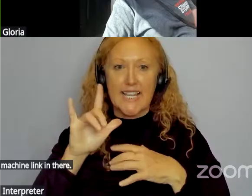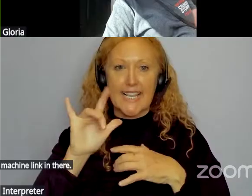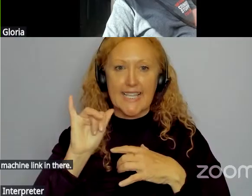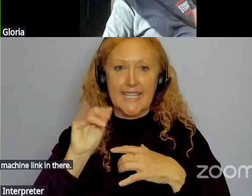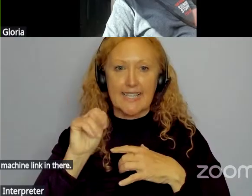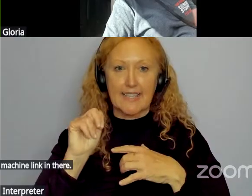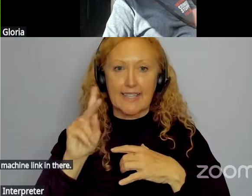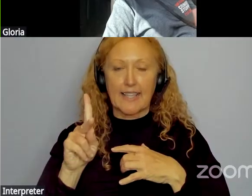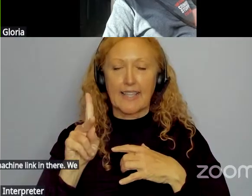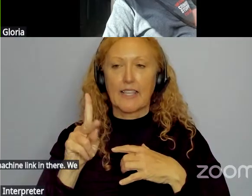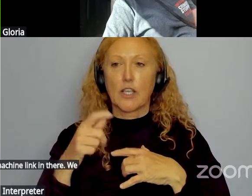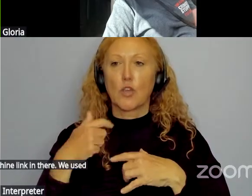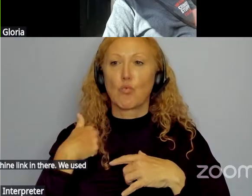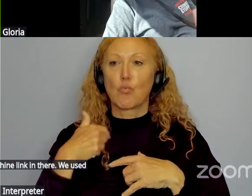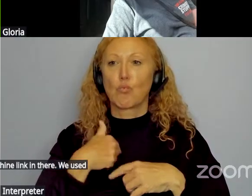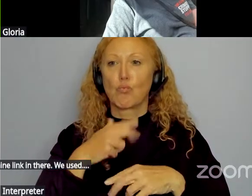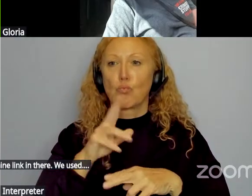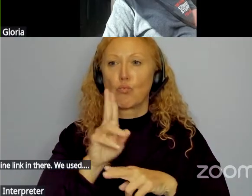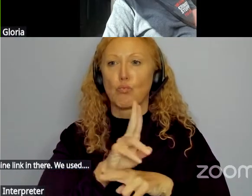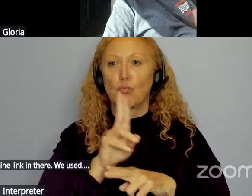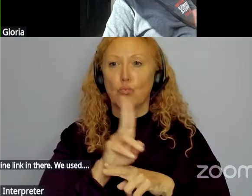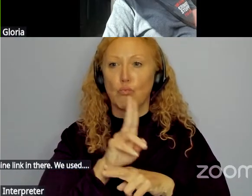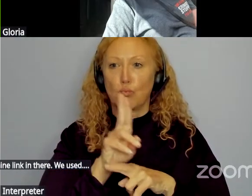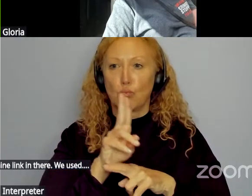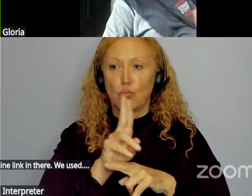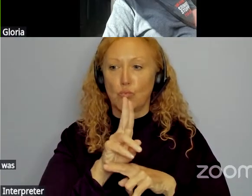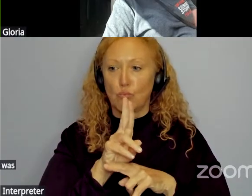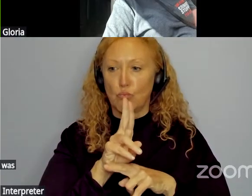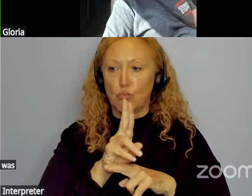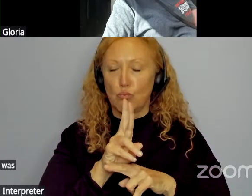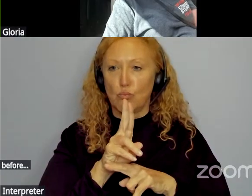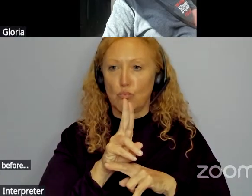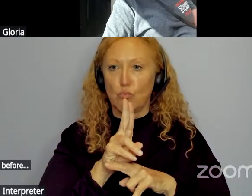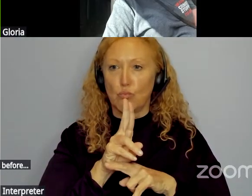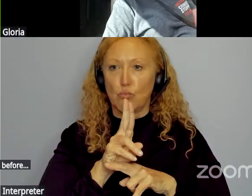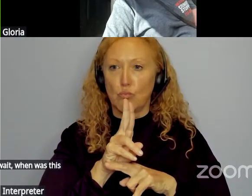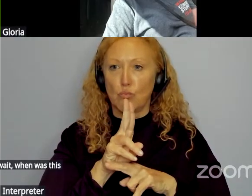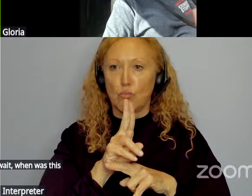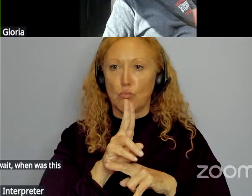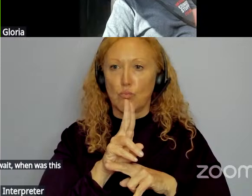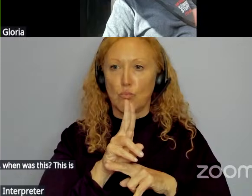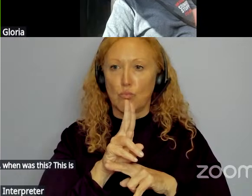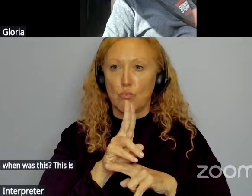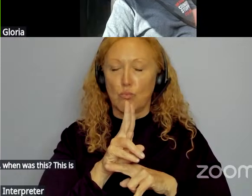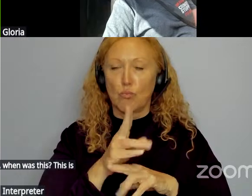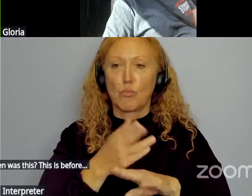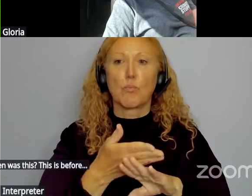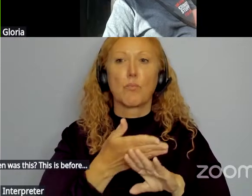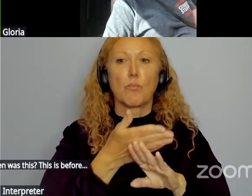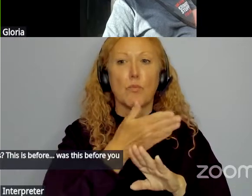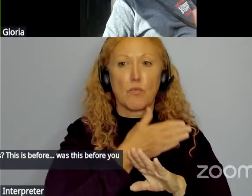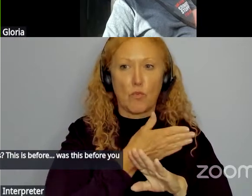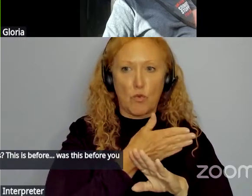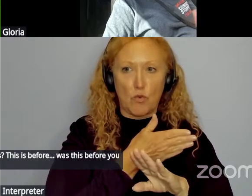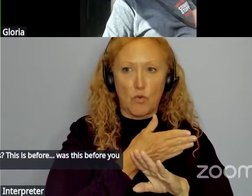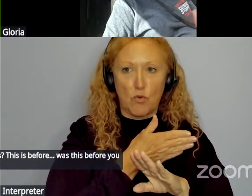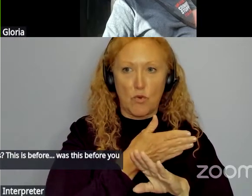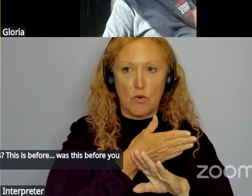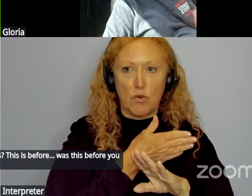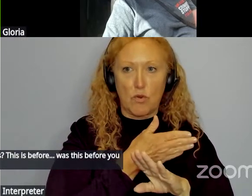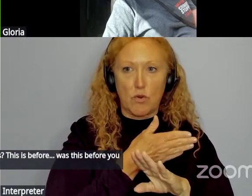We used this was before. Wait, when was this? This is before. Was this before you got your?